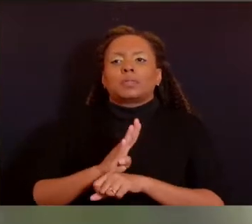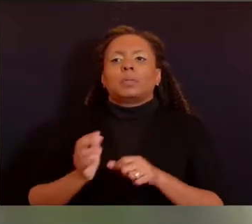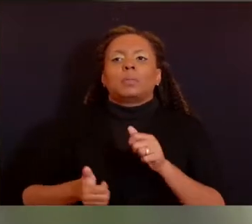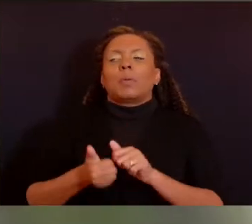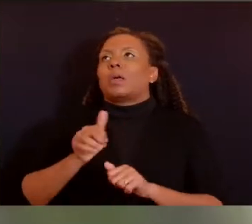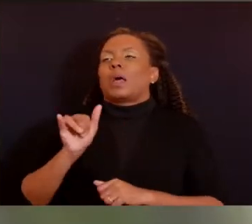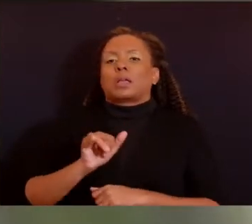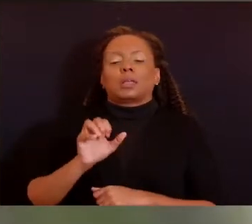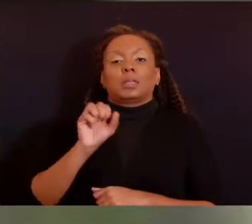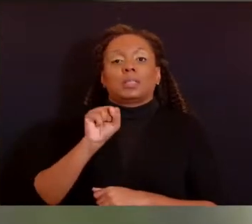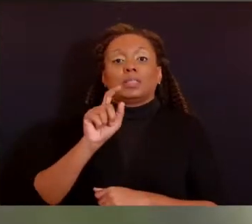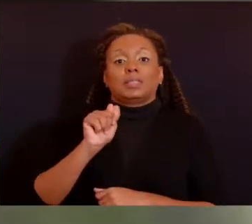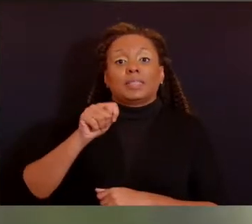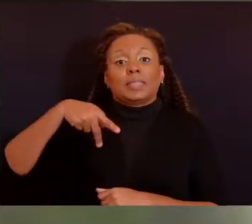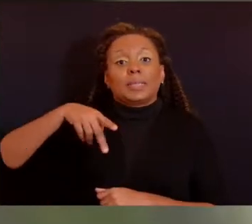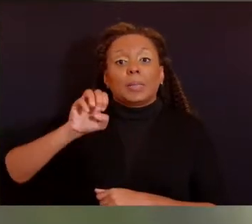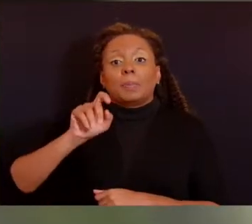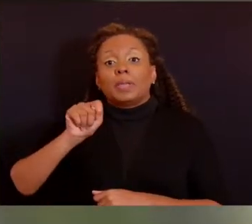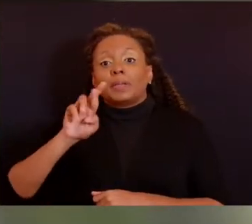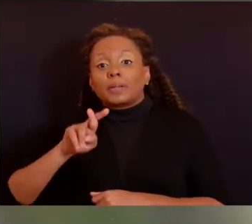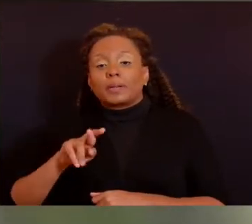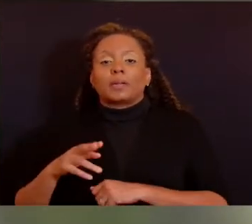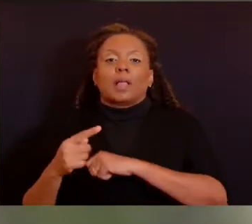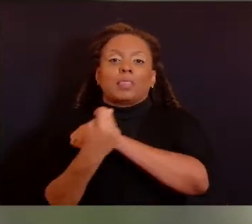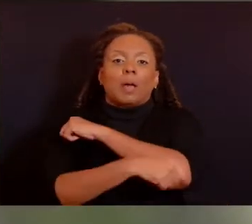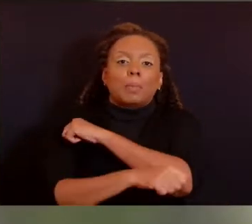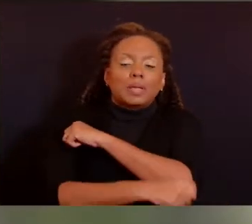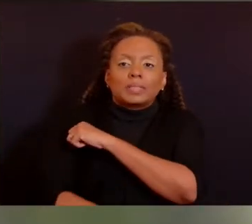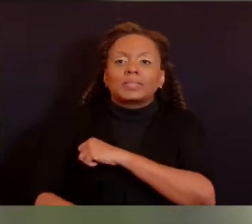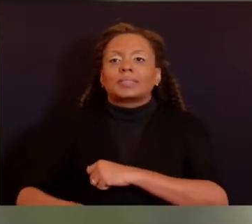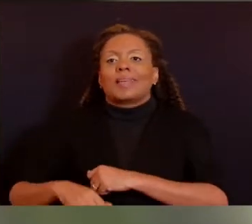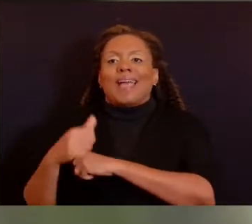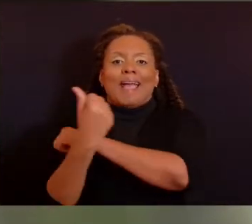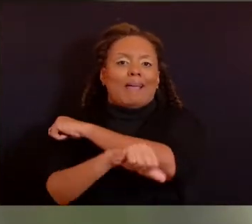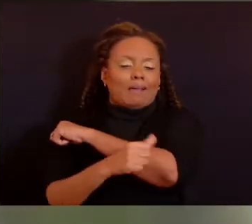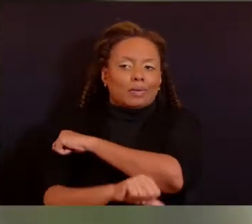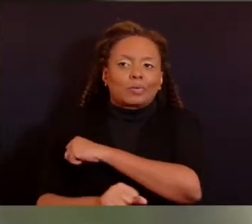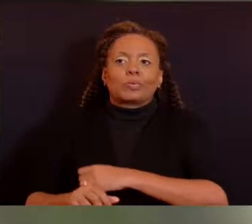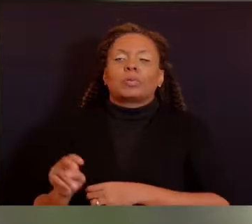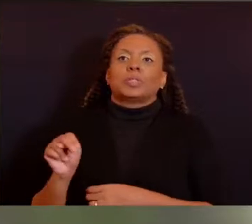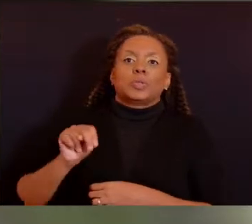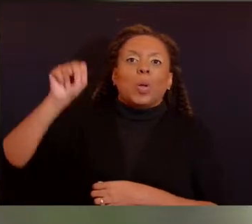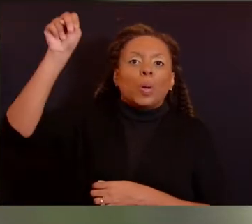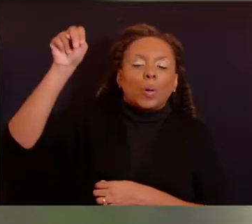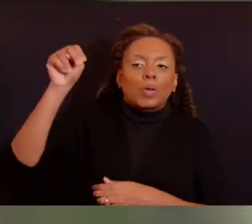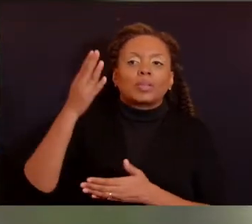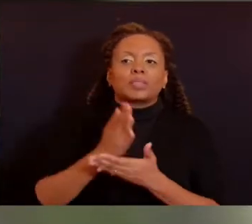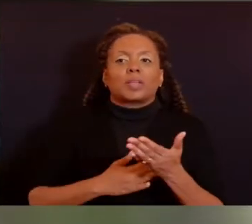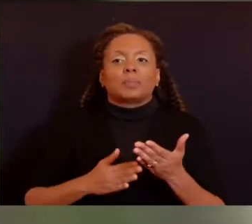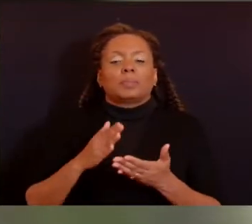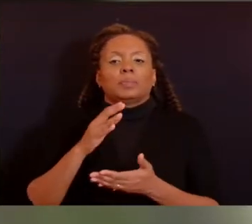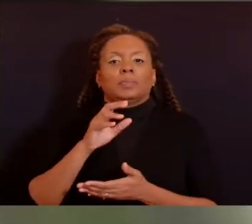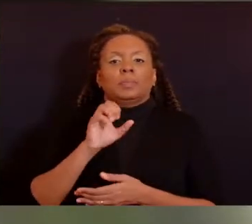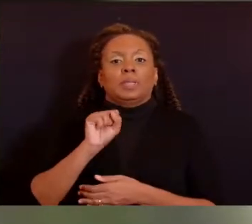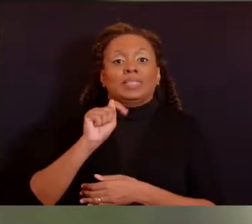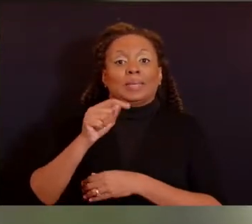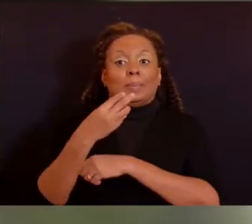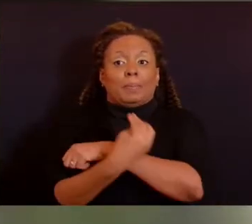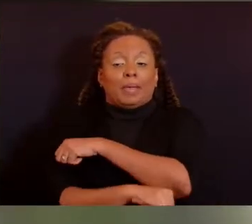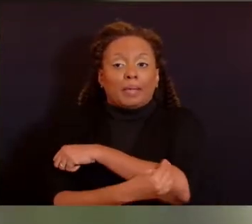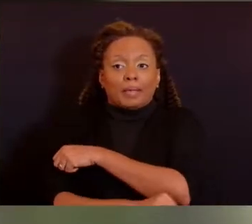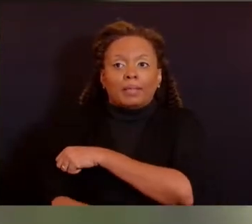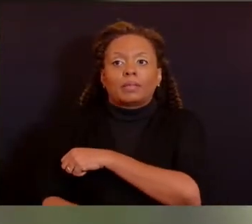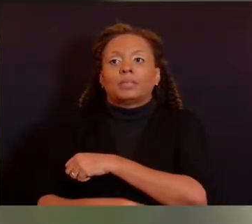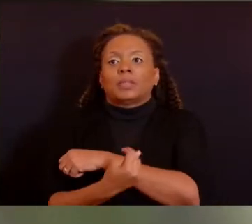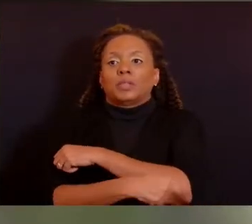St. Peter, St. Andrew, St. Thomas, northern parts to a great extent, St. Michael, St. James, St.